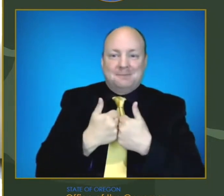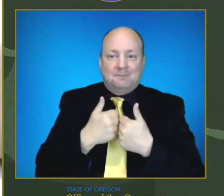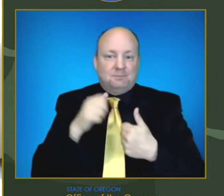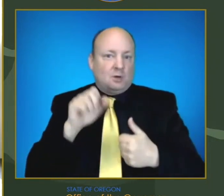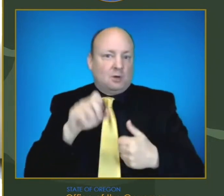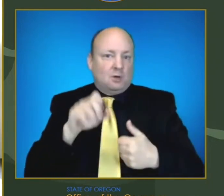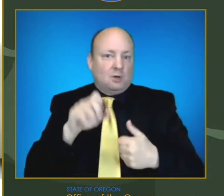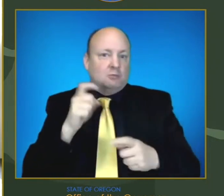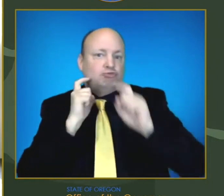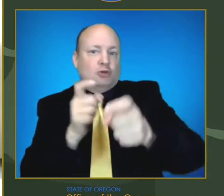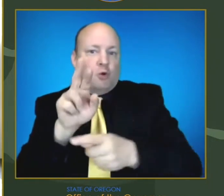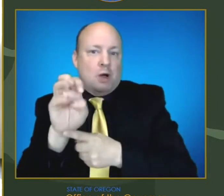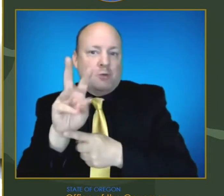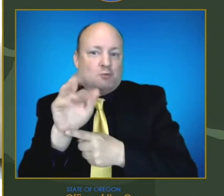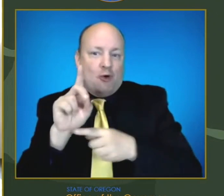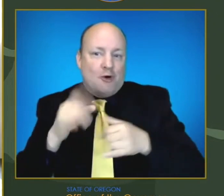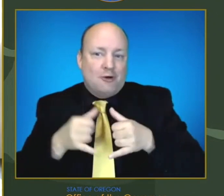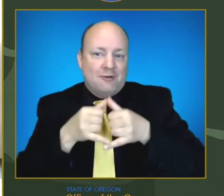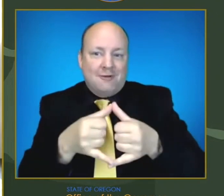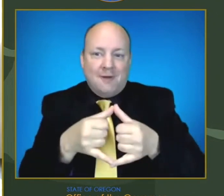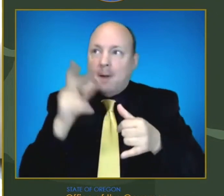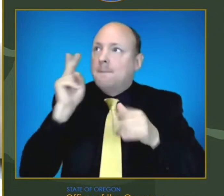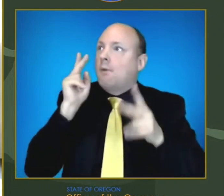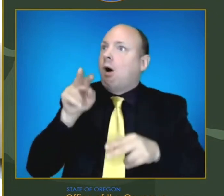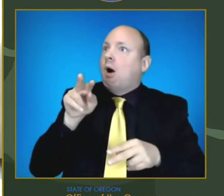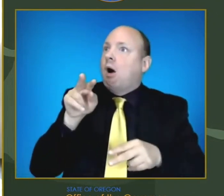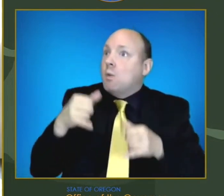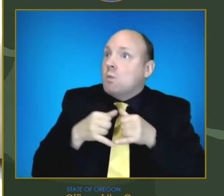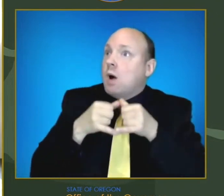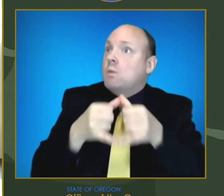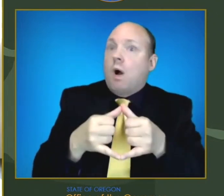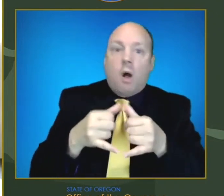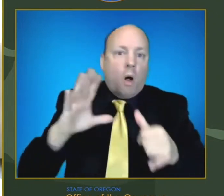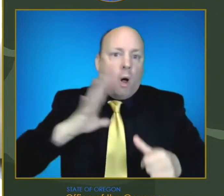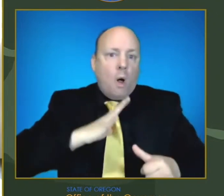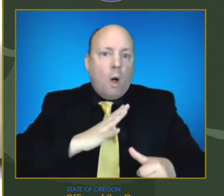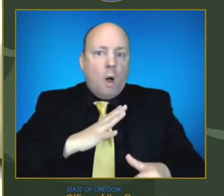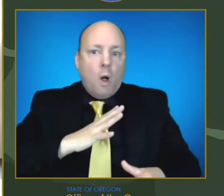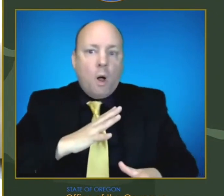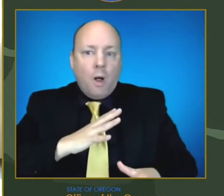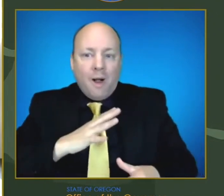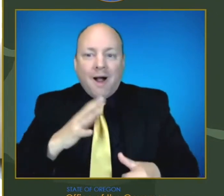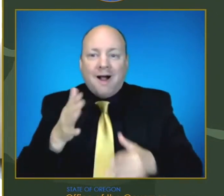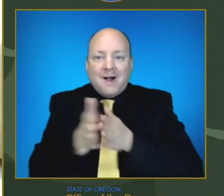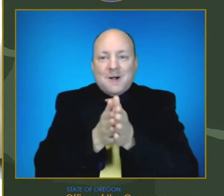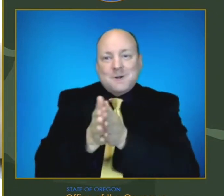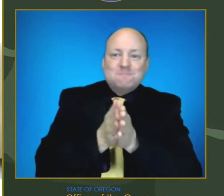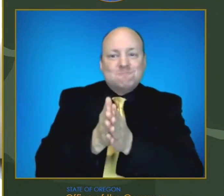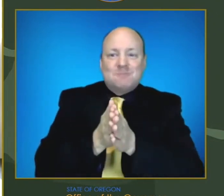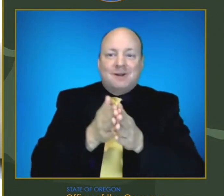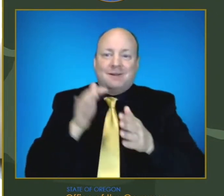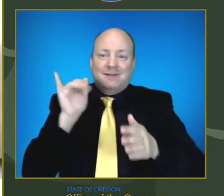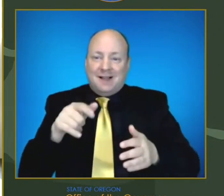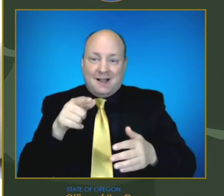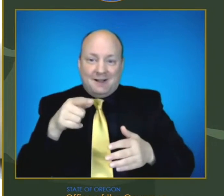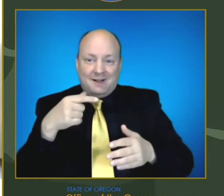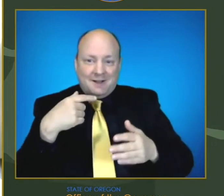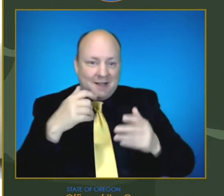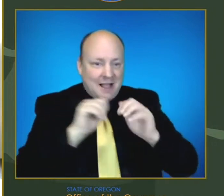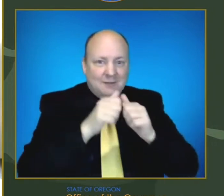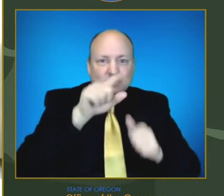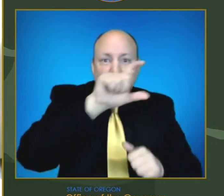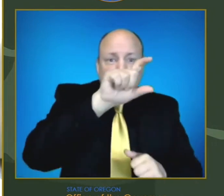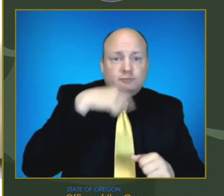of motivation. My guess is many of the people on this Zoom are already using gamification